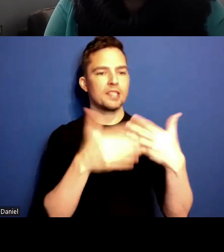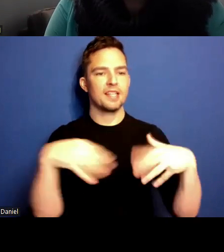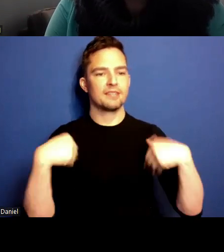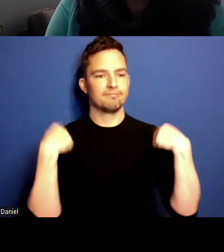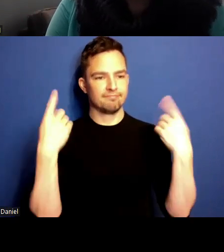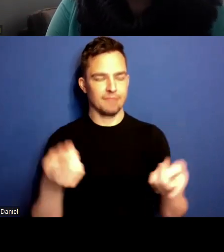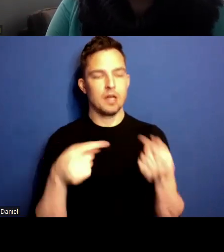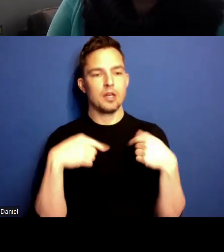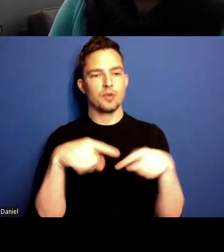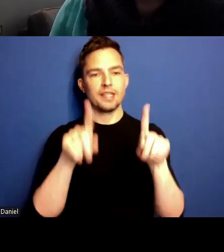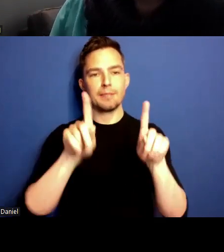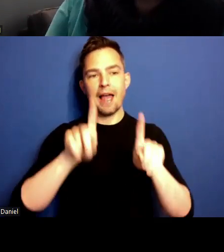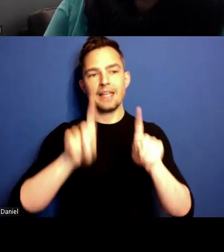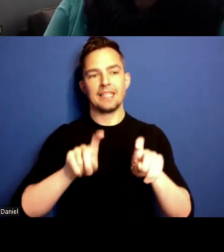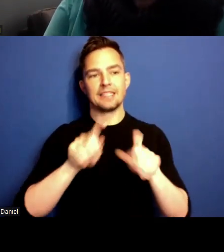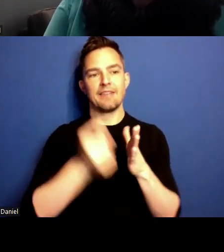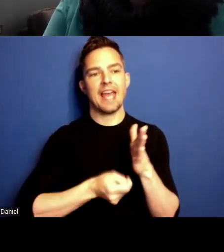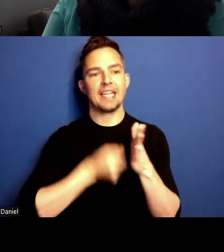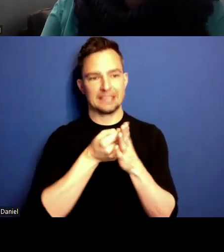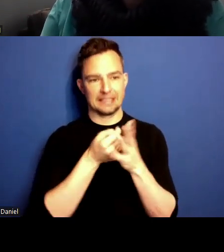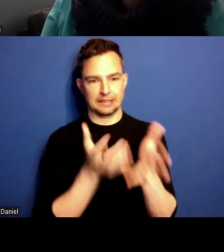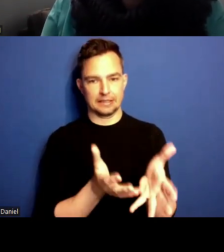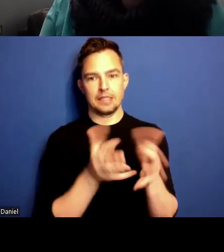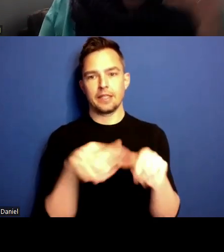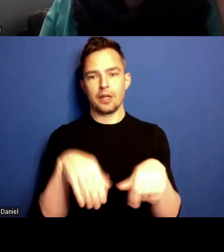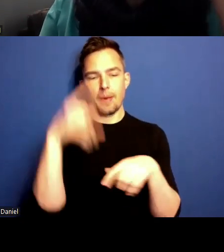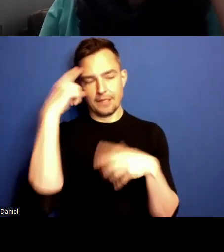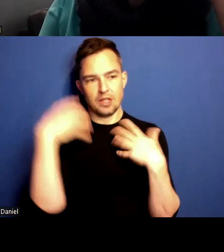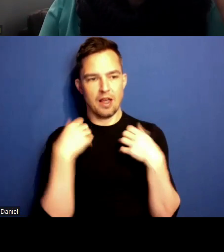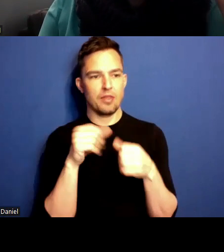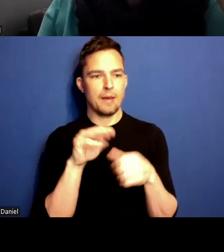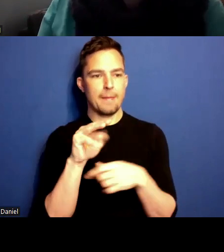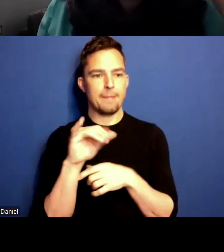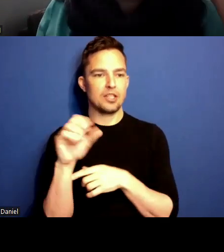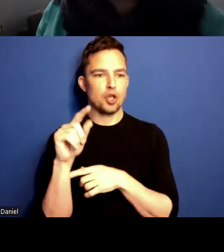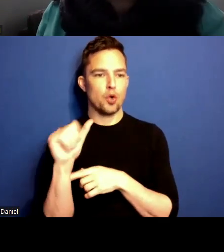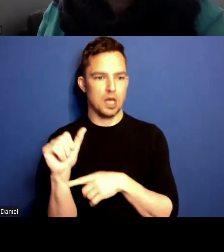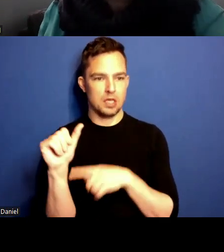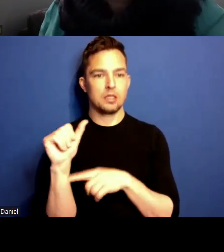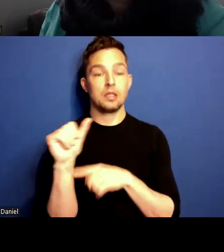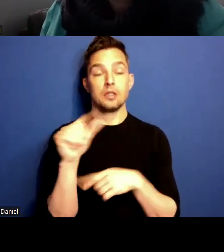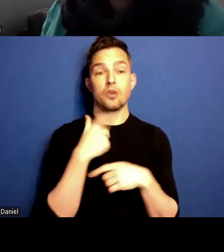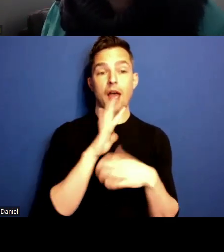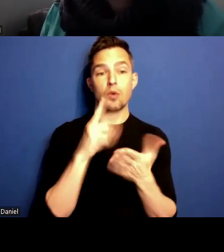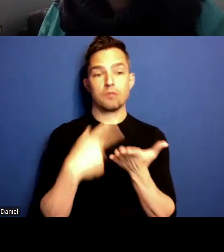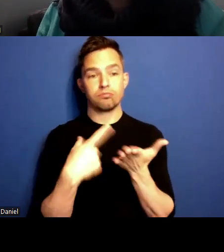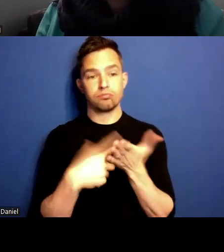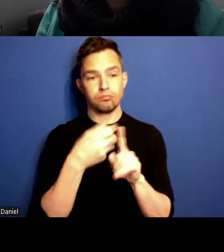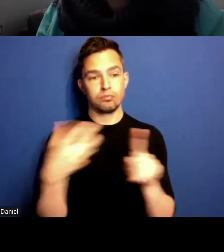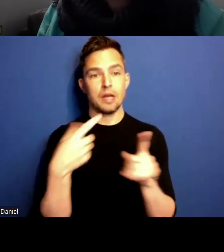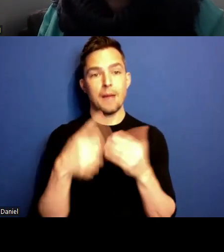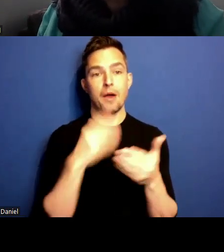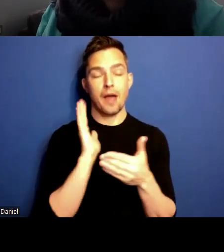kind of pilot phase for us here at Mental Health Minnesota. So I'm going to talk about